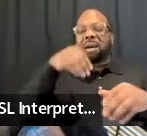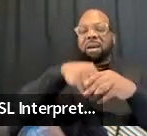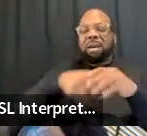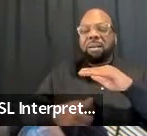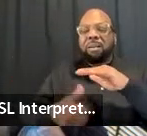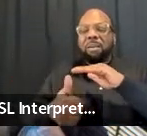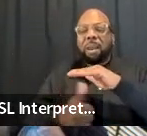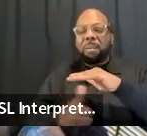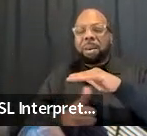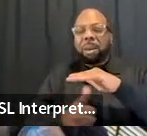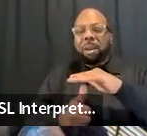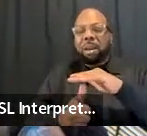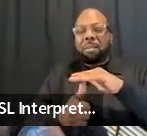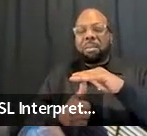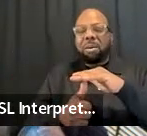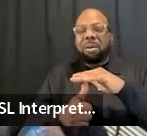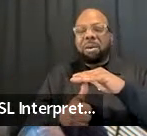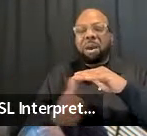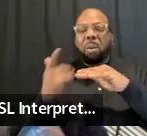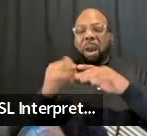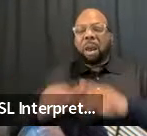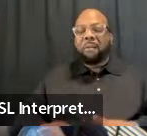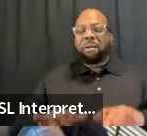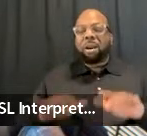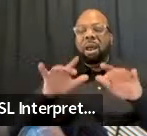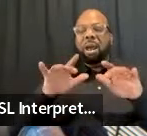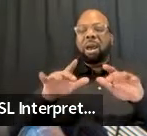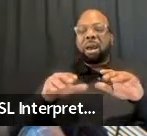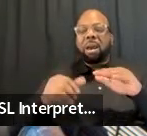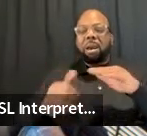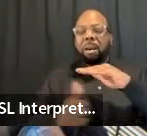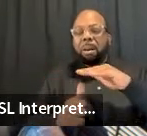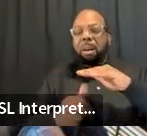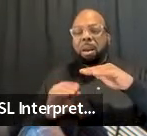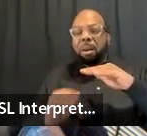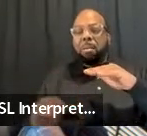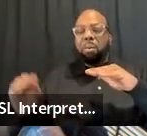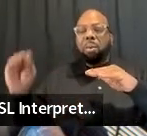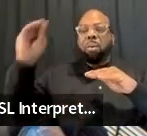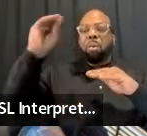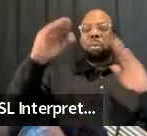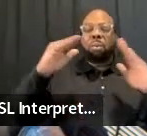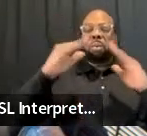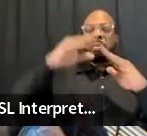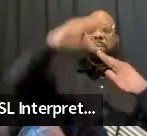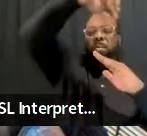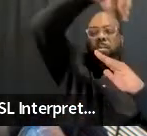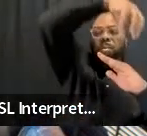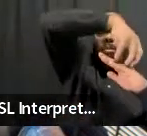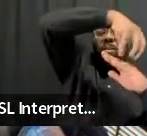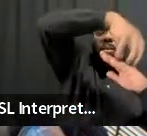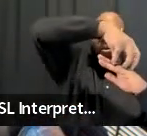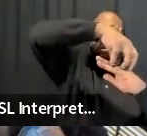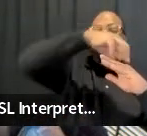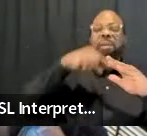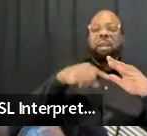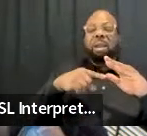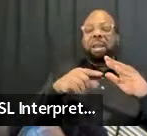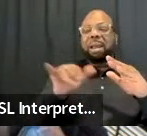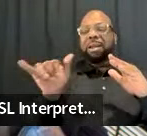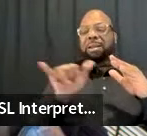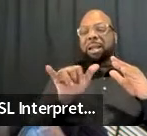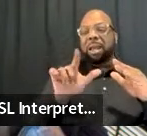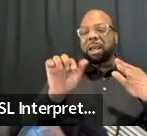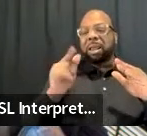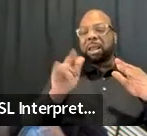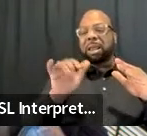where at risk of flooding, atop their buildings. Many of those same logics apply here. And so